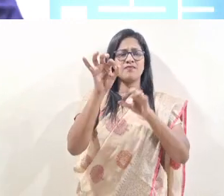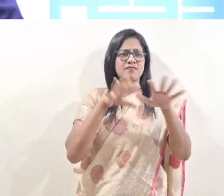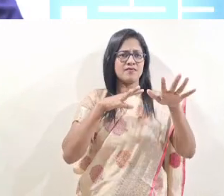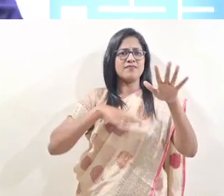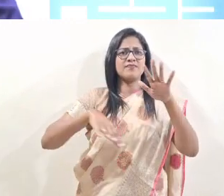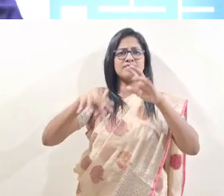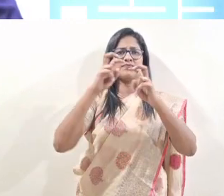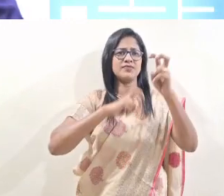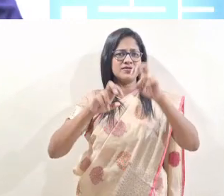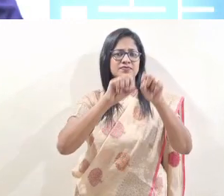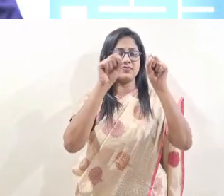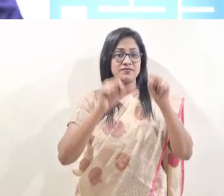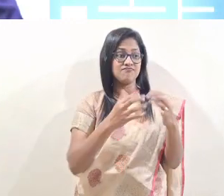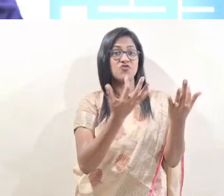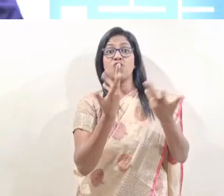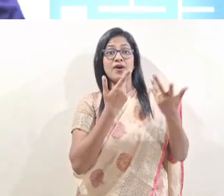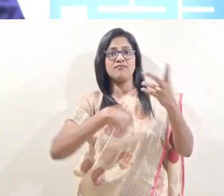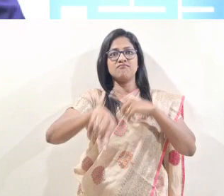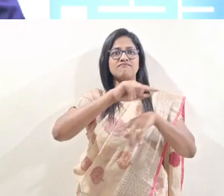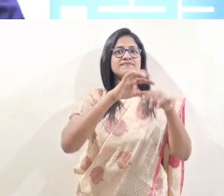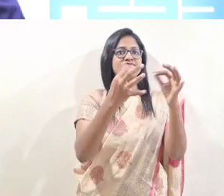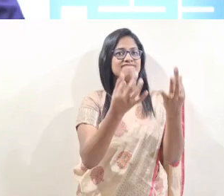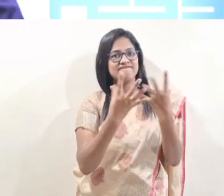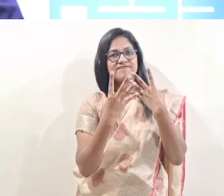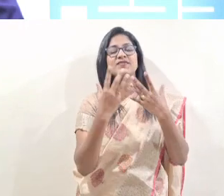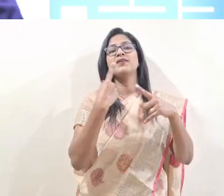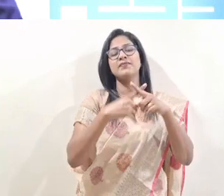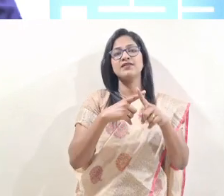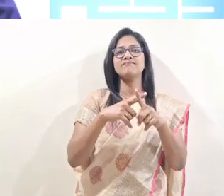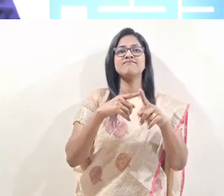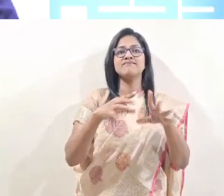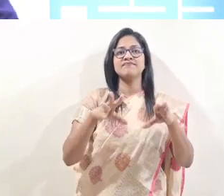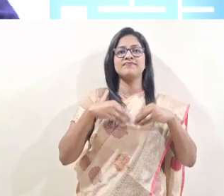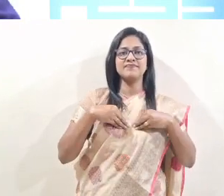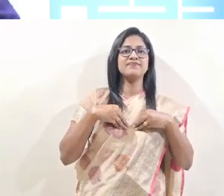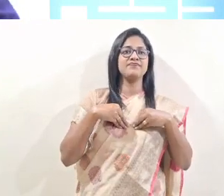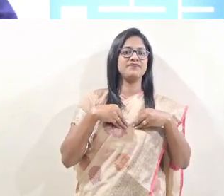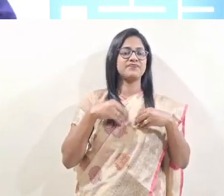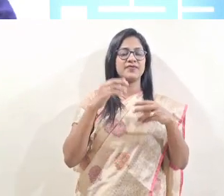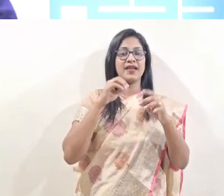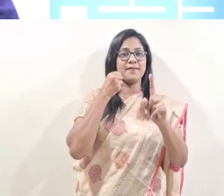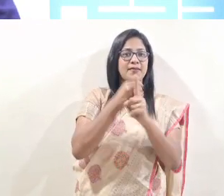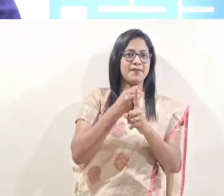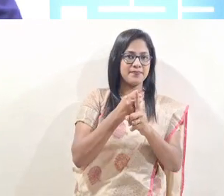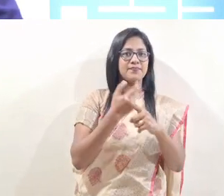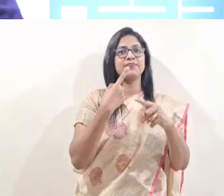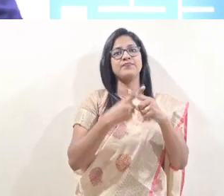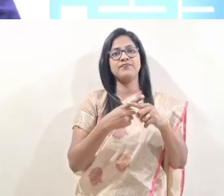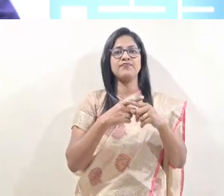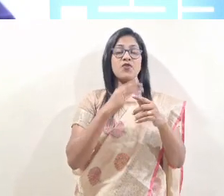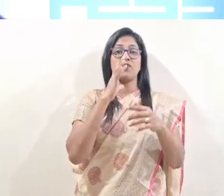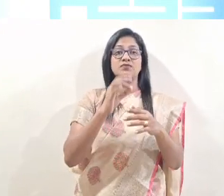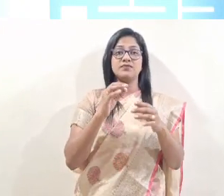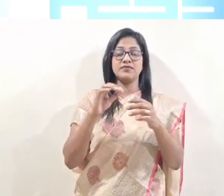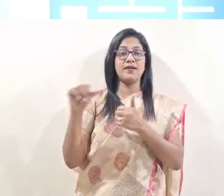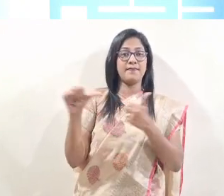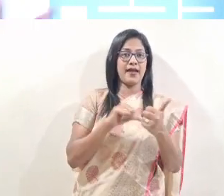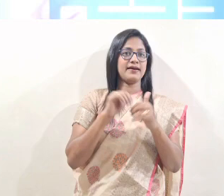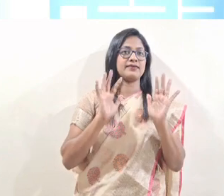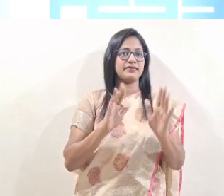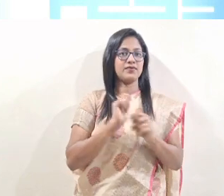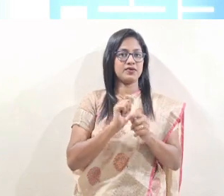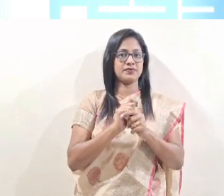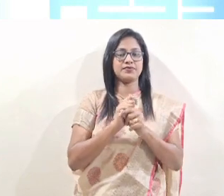so that it is resilient, it's able to take the impacts, and also rebound back to its original state of activities. Now, why